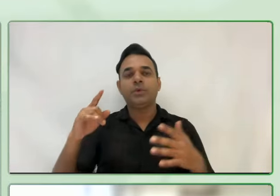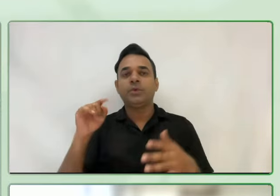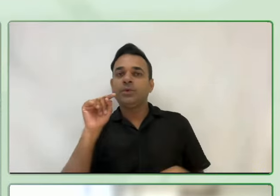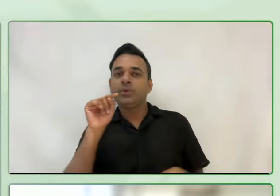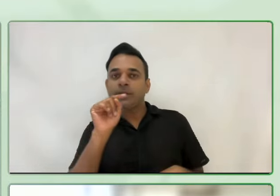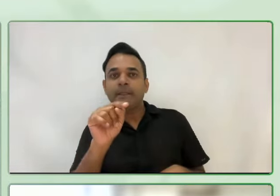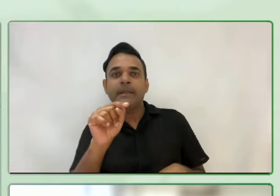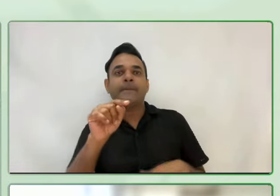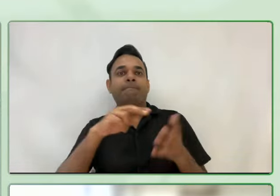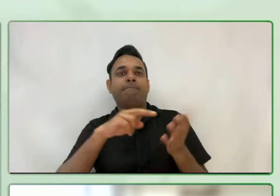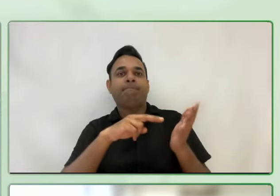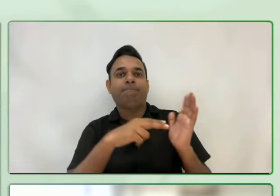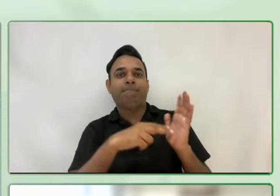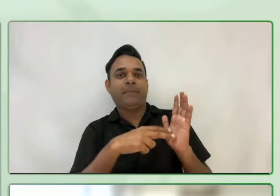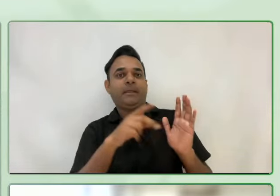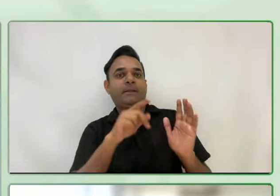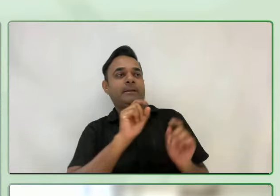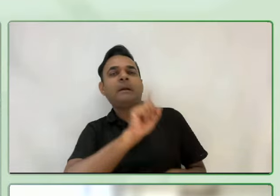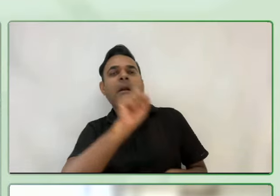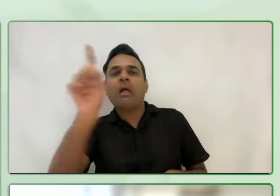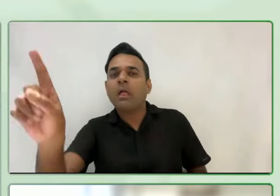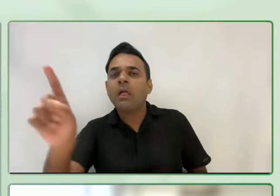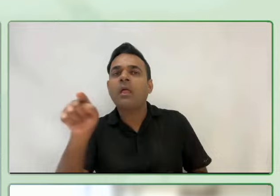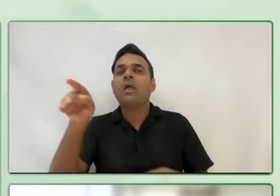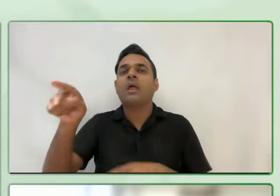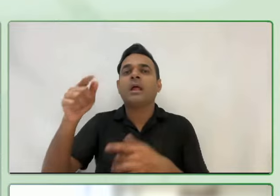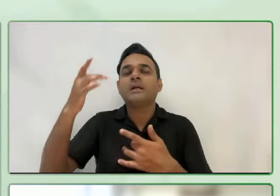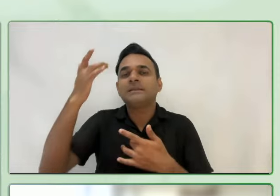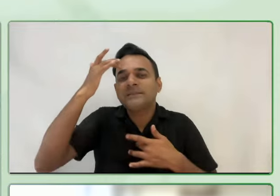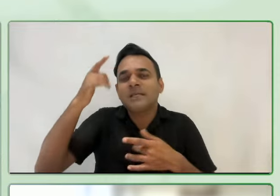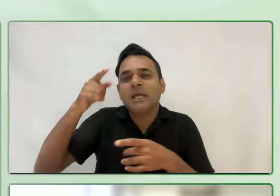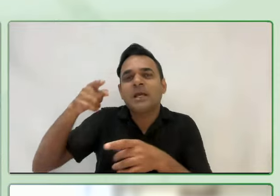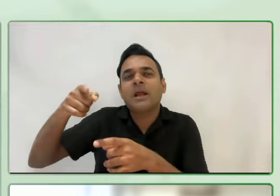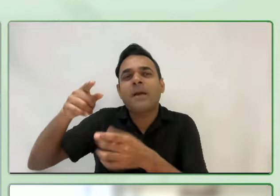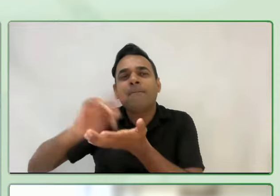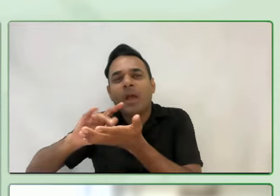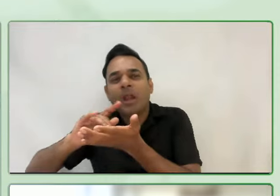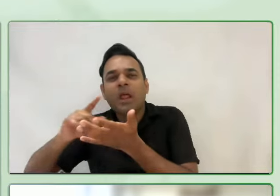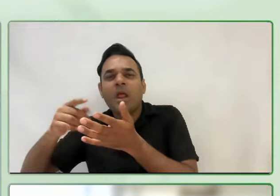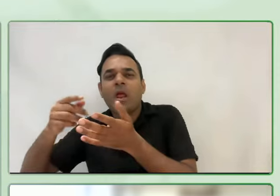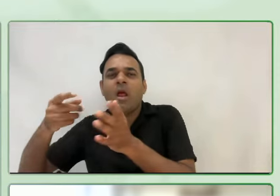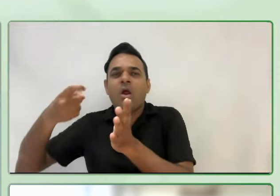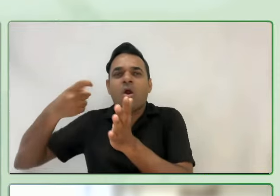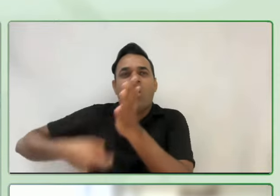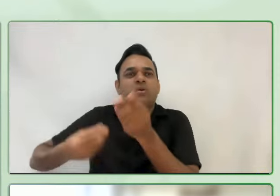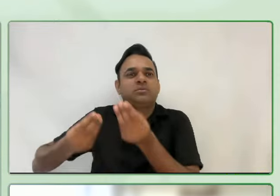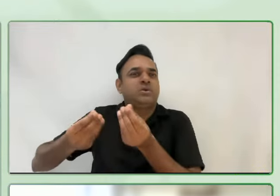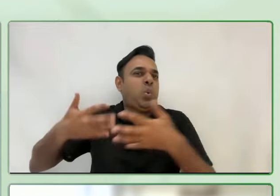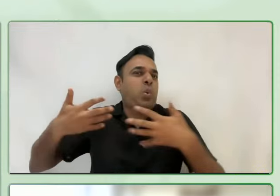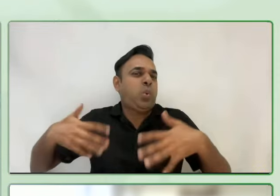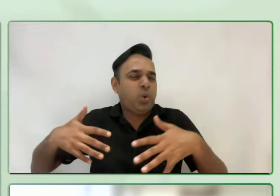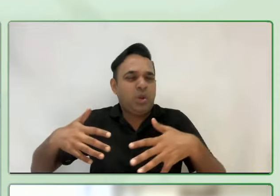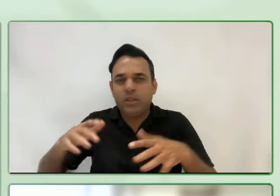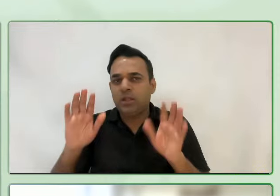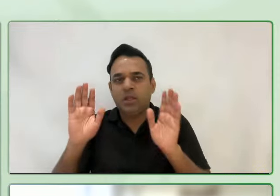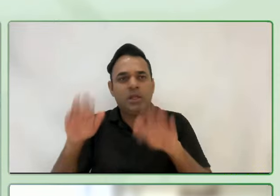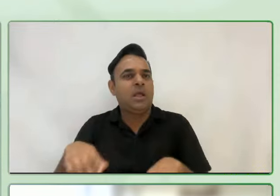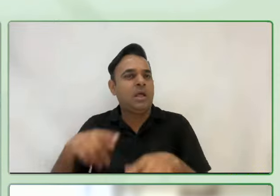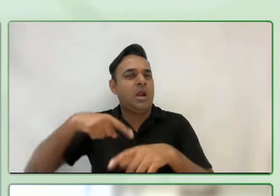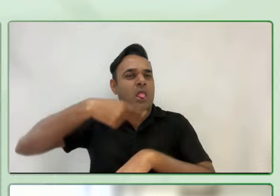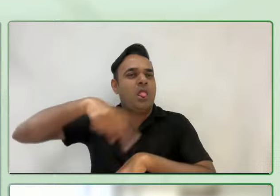KID, a bit of flexi time, a bit of this. What's the usual cost of that whole package? If you break it down, and we're talking about the